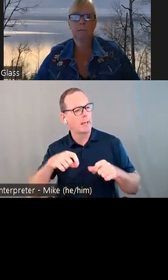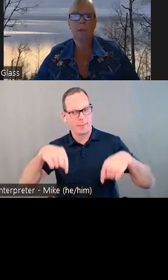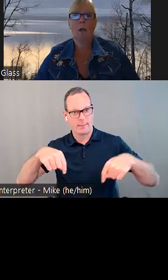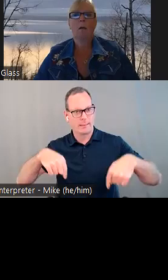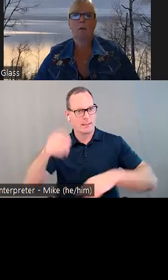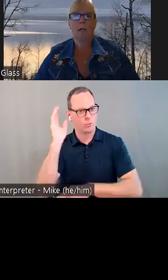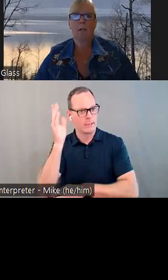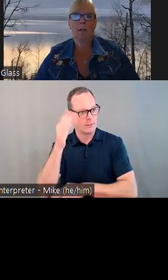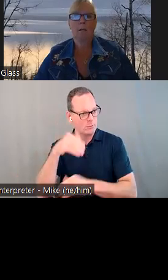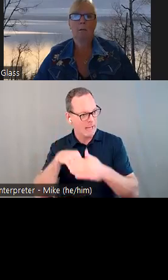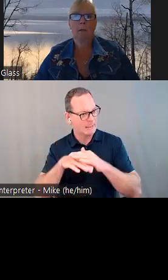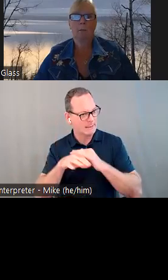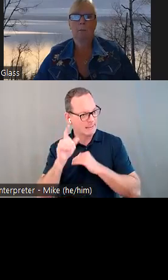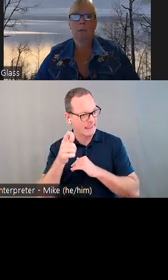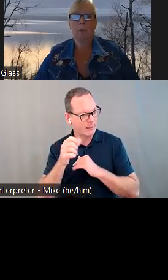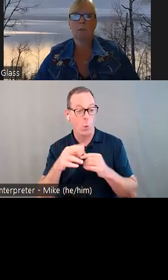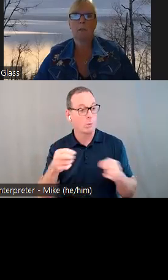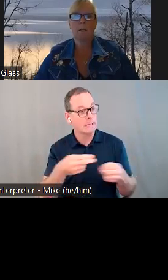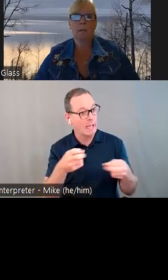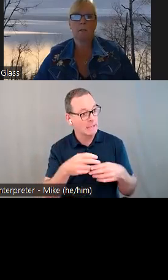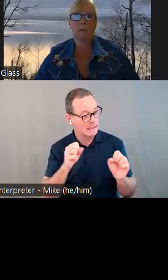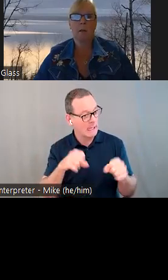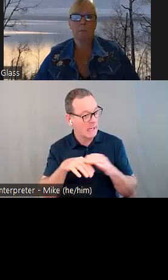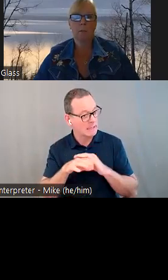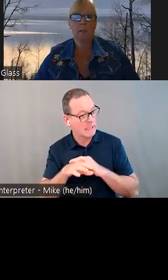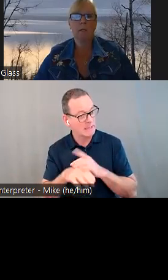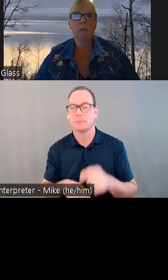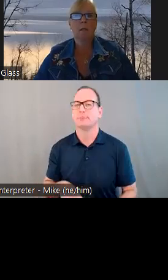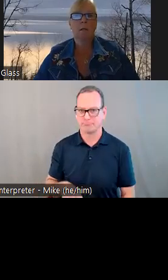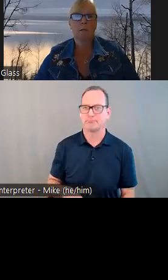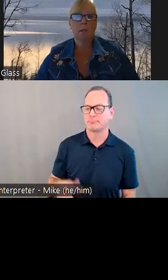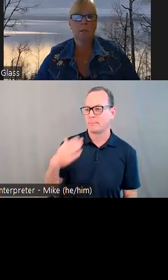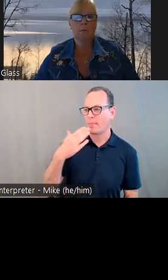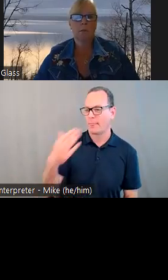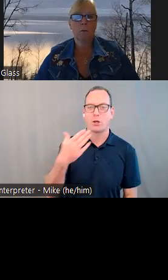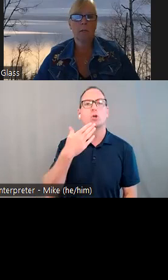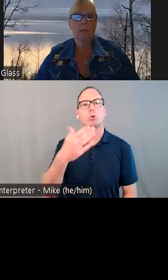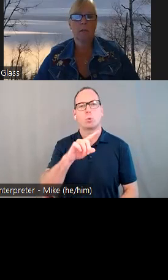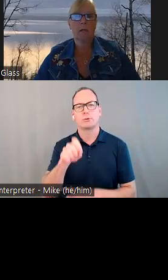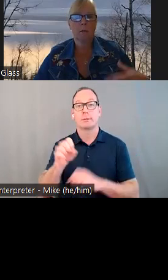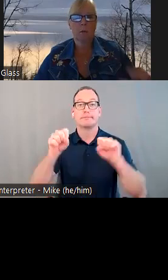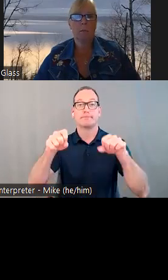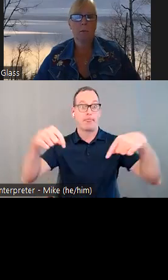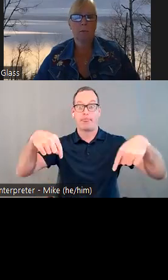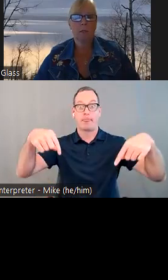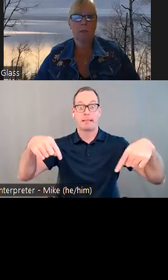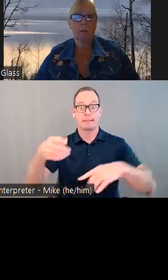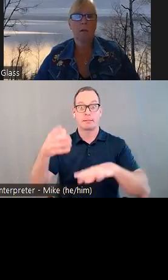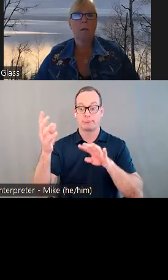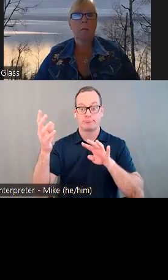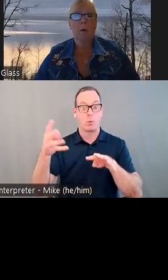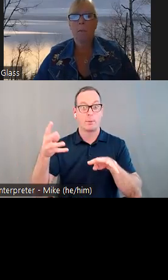slides? Great, thank you, Wendy. So yes, absolutely. The session is recorded and it will be posted on